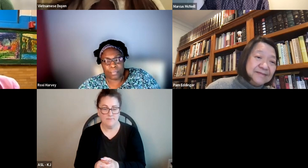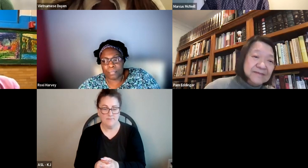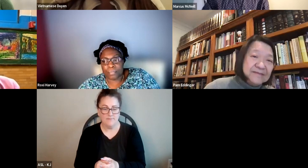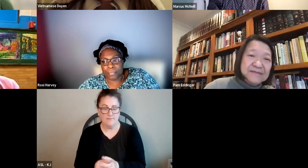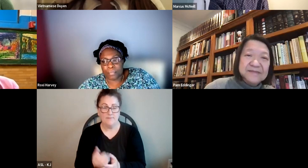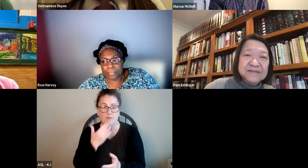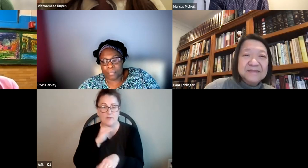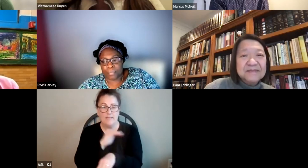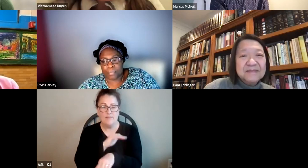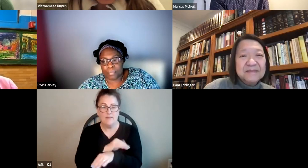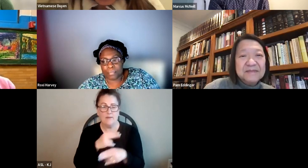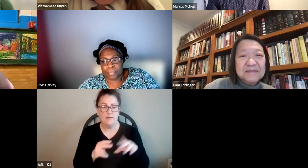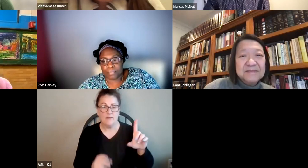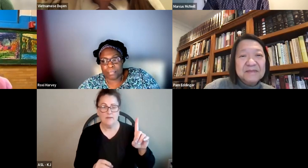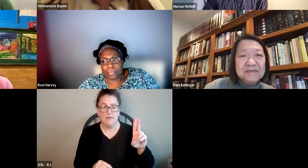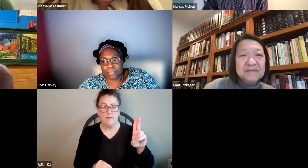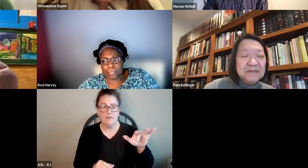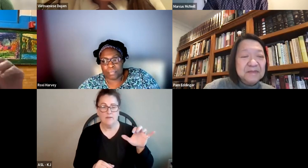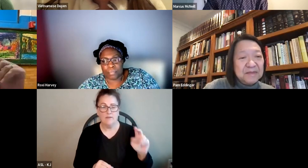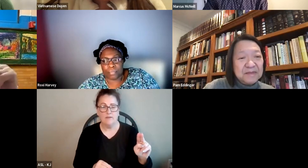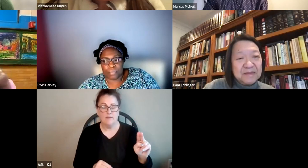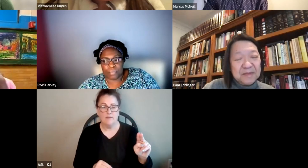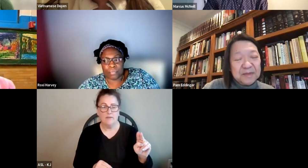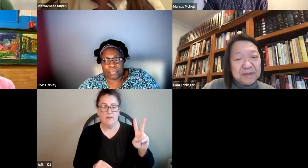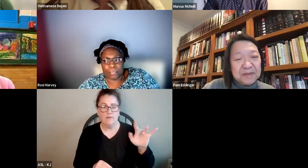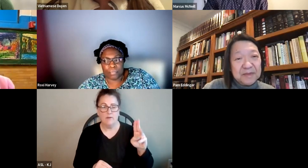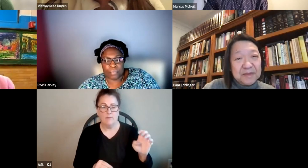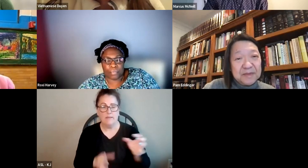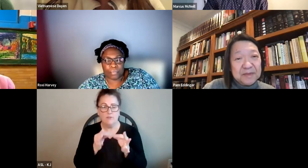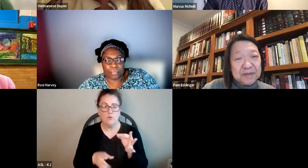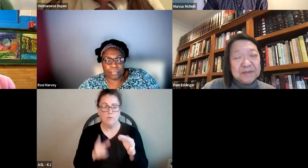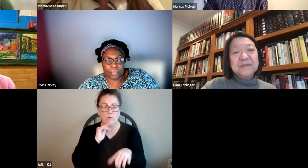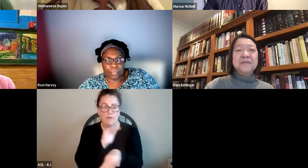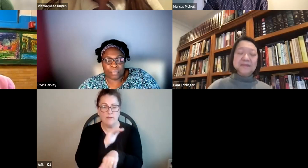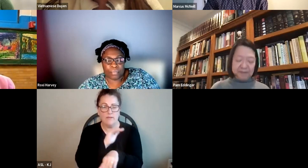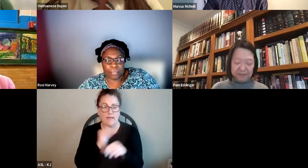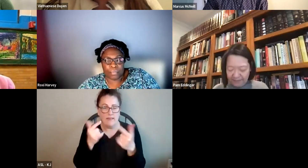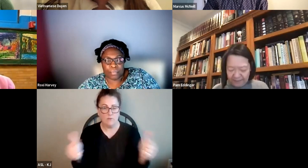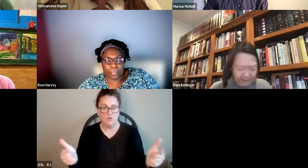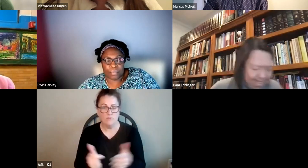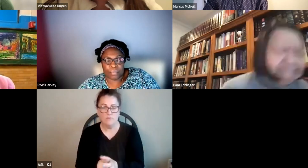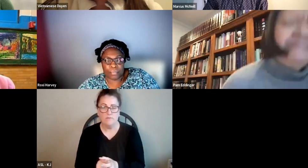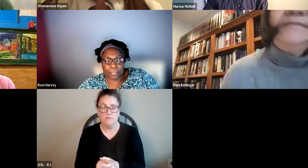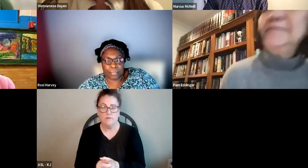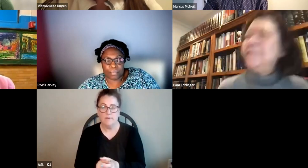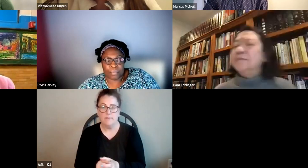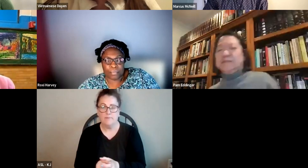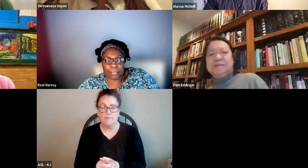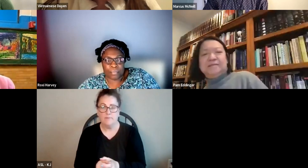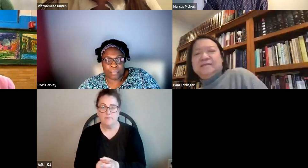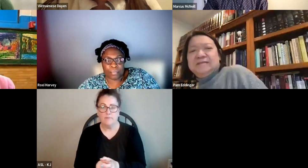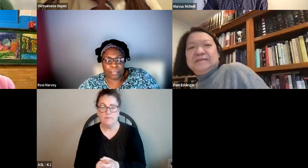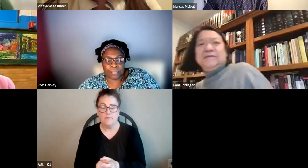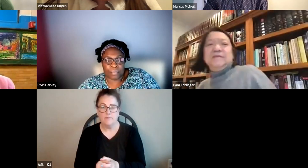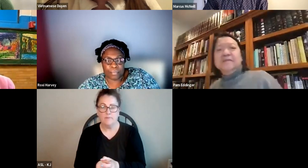Yeah, good evening. My name is Yuen, Vietnamese interpreter for the meeting tonight. Xin chào quý vị, tôi sẽ là thông dịch viên liên tục cho các